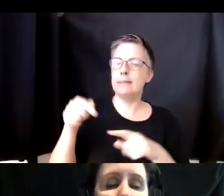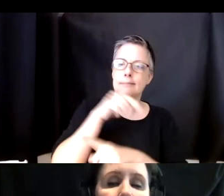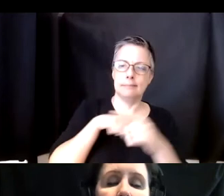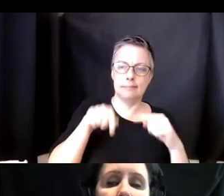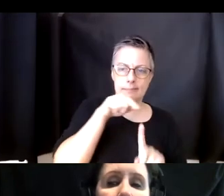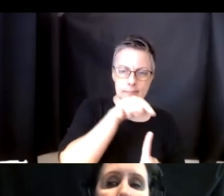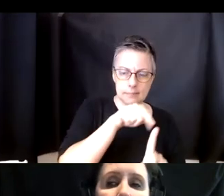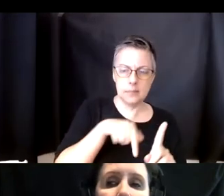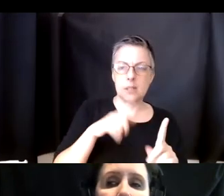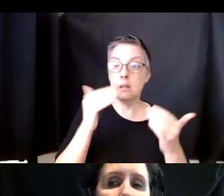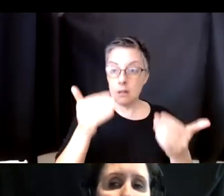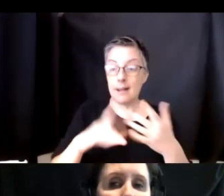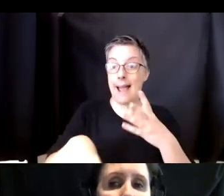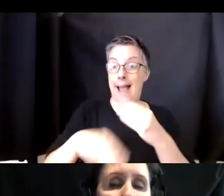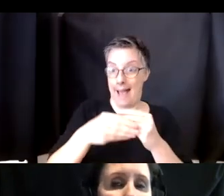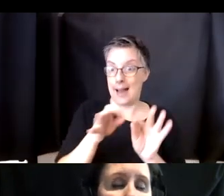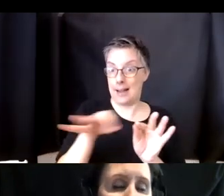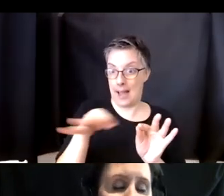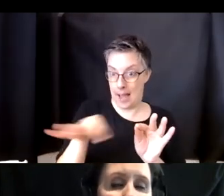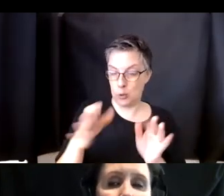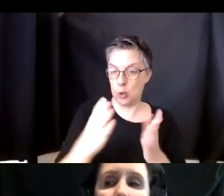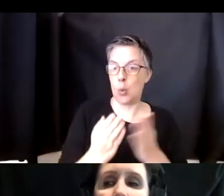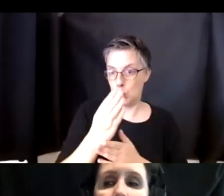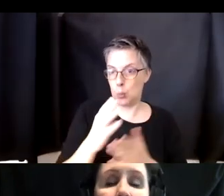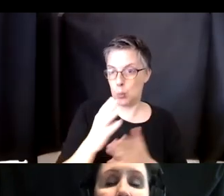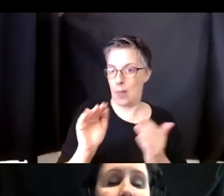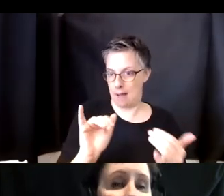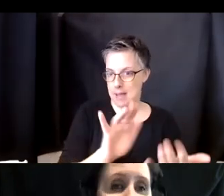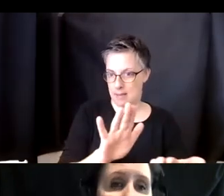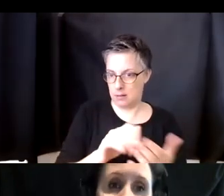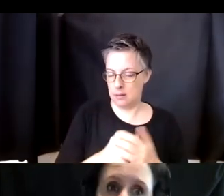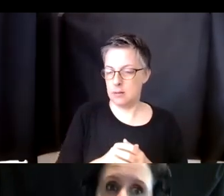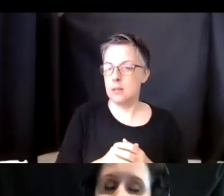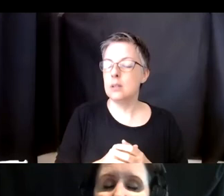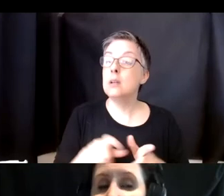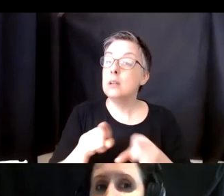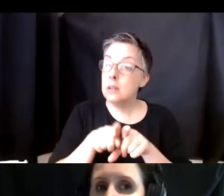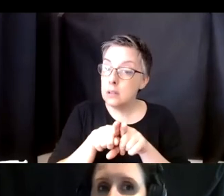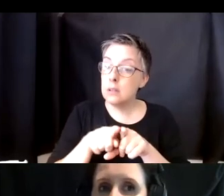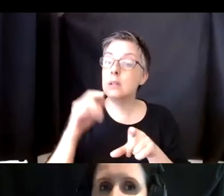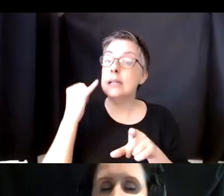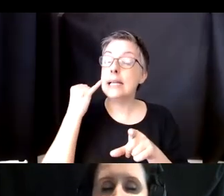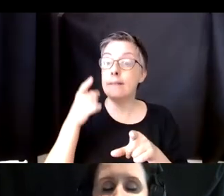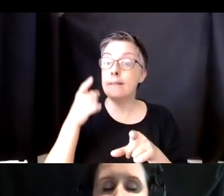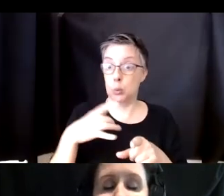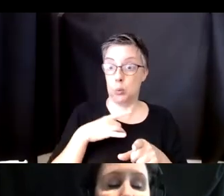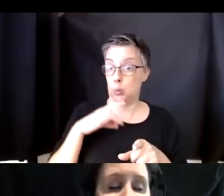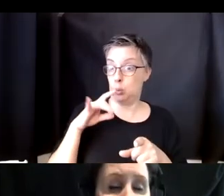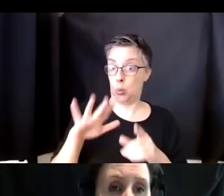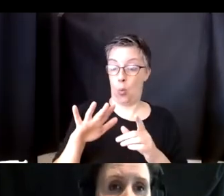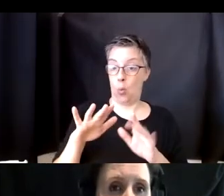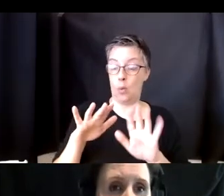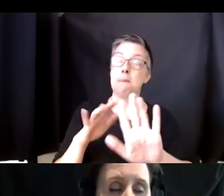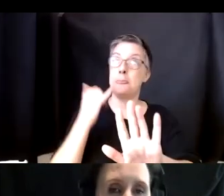go ahead and add the caption through this method. And then also, if you don't like the way, if you